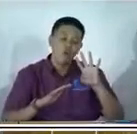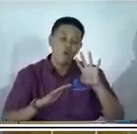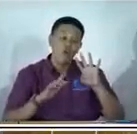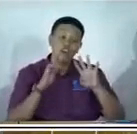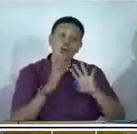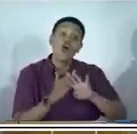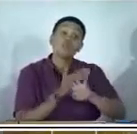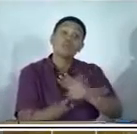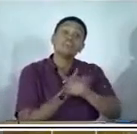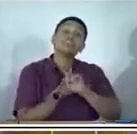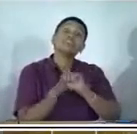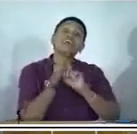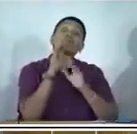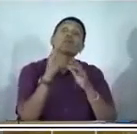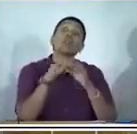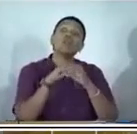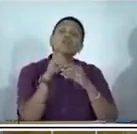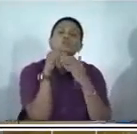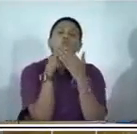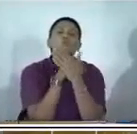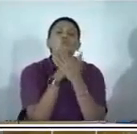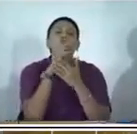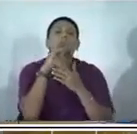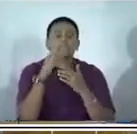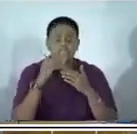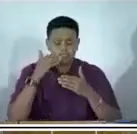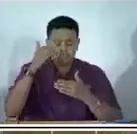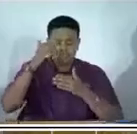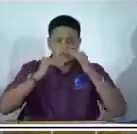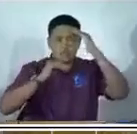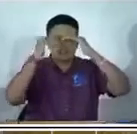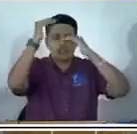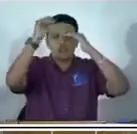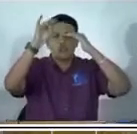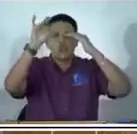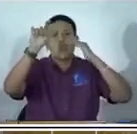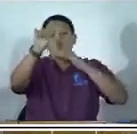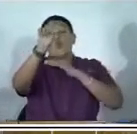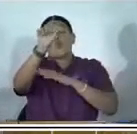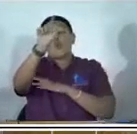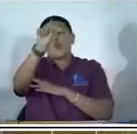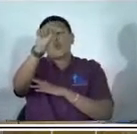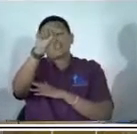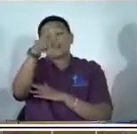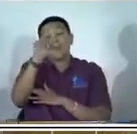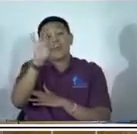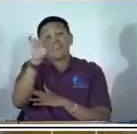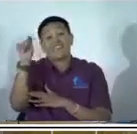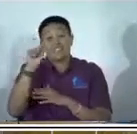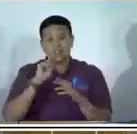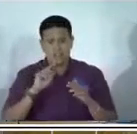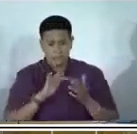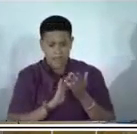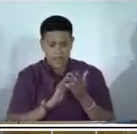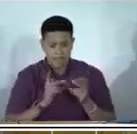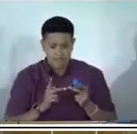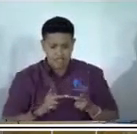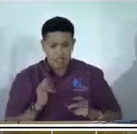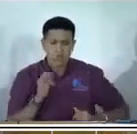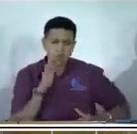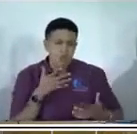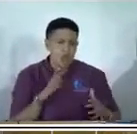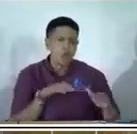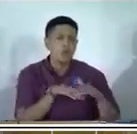will include a new 6-story, 120 square feet medical facility, which will accommodate